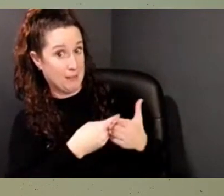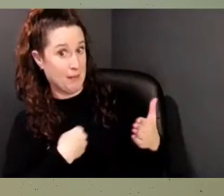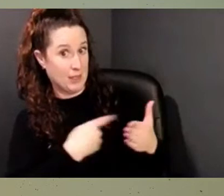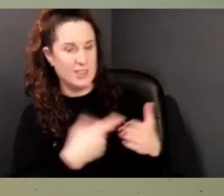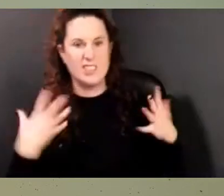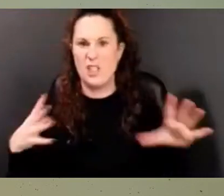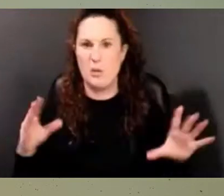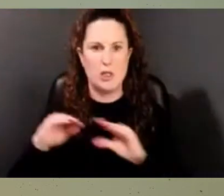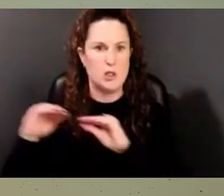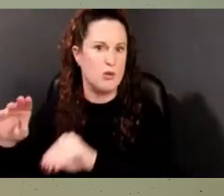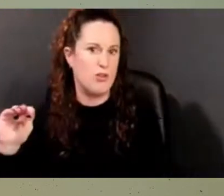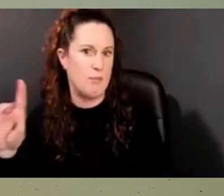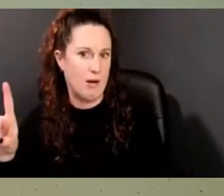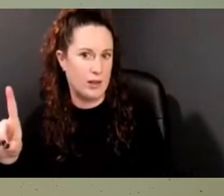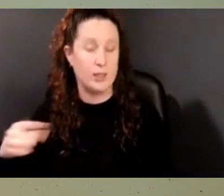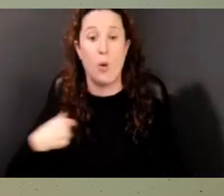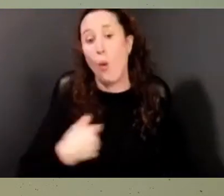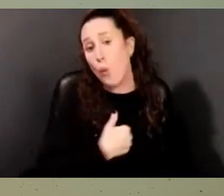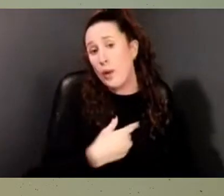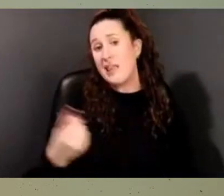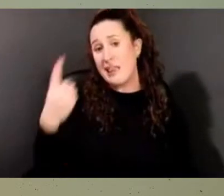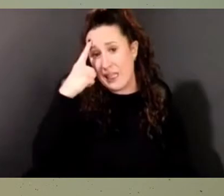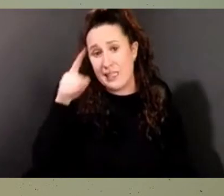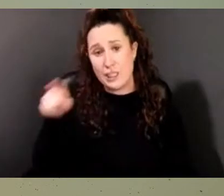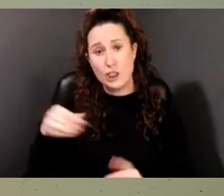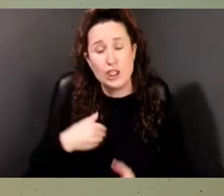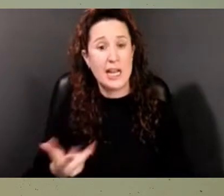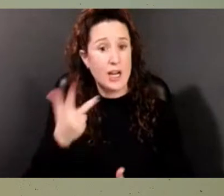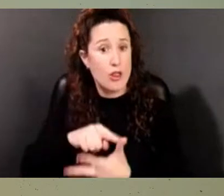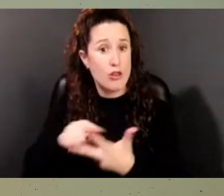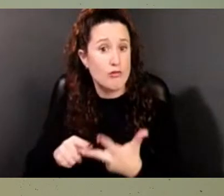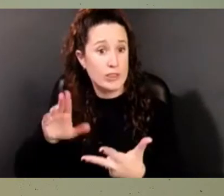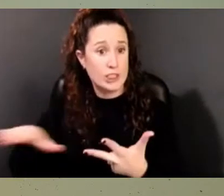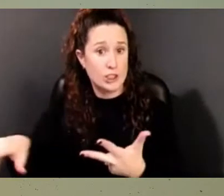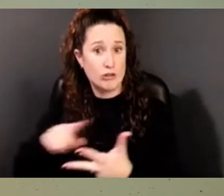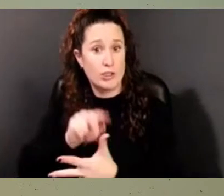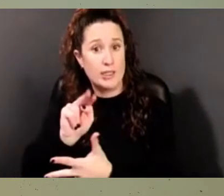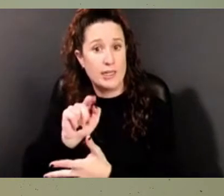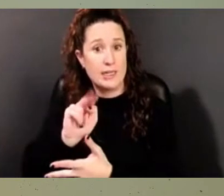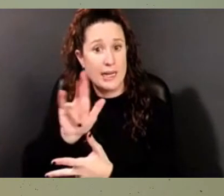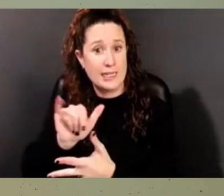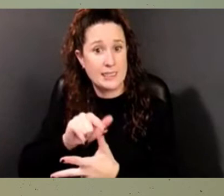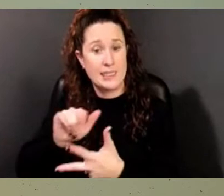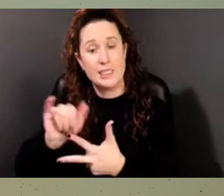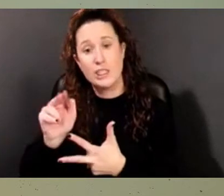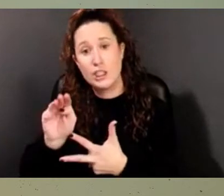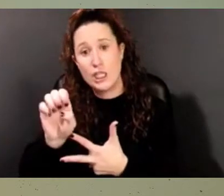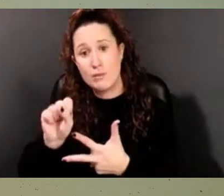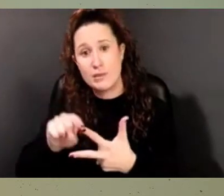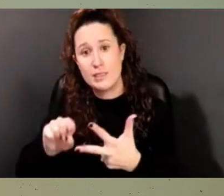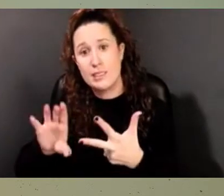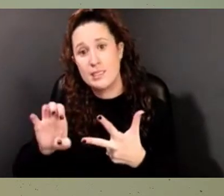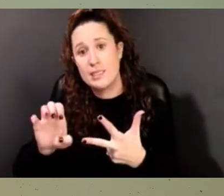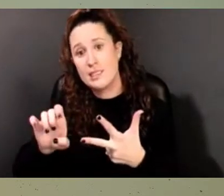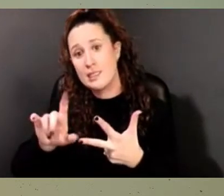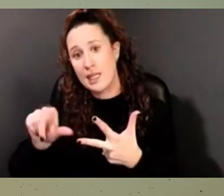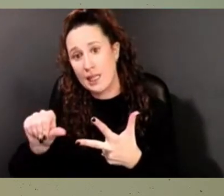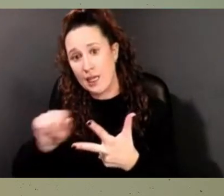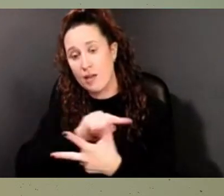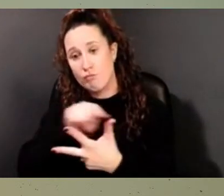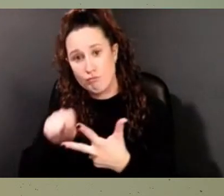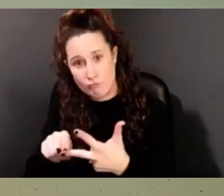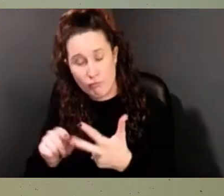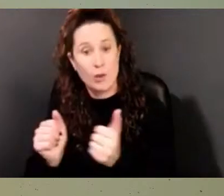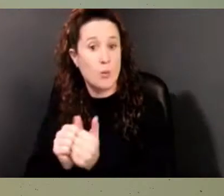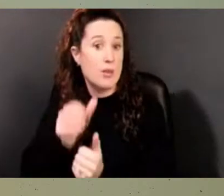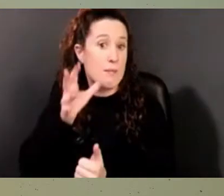3 children, as far as we know. Their names are Nancy, James, and Cecilia. Dinah, her mother Flora, and her children are